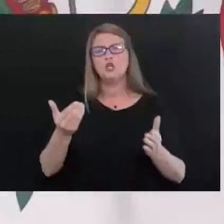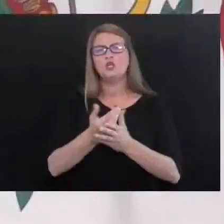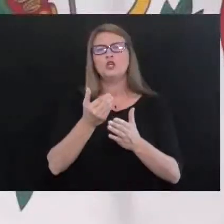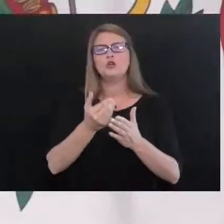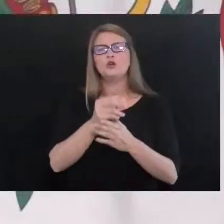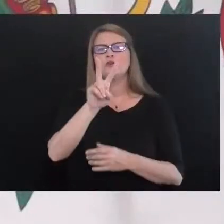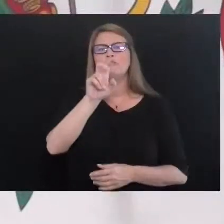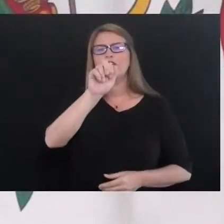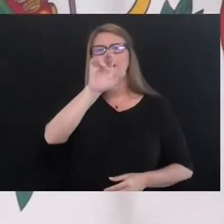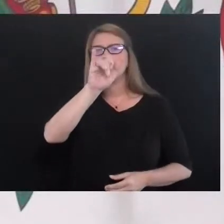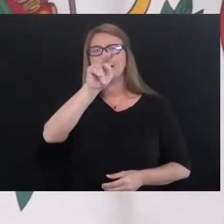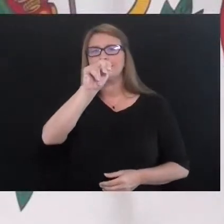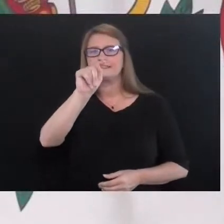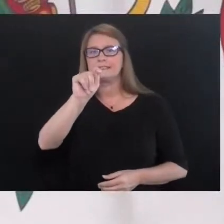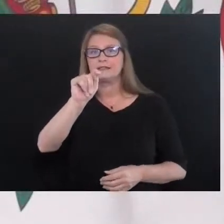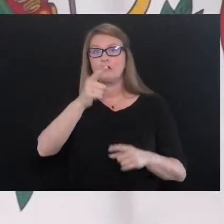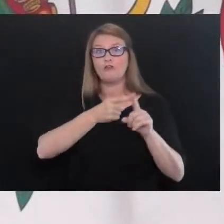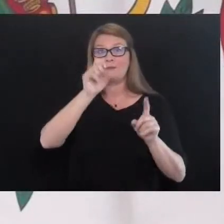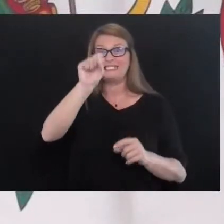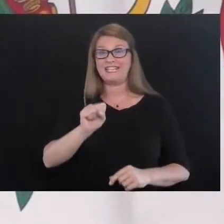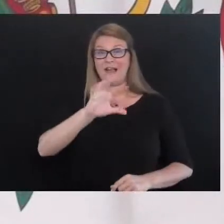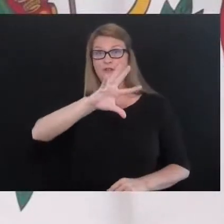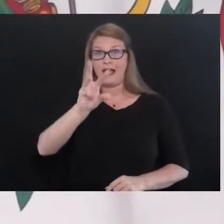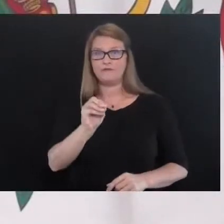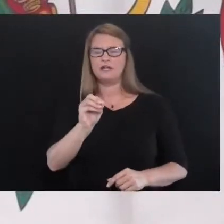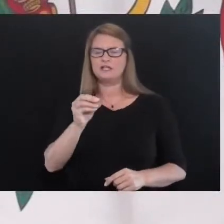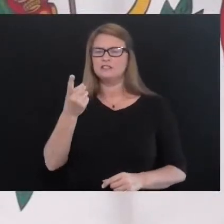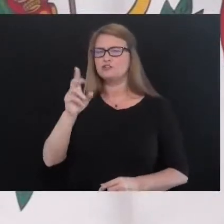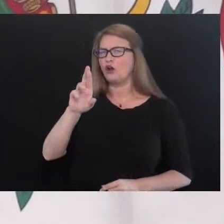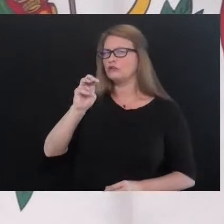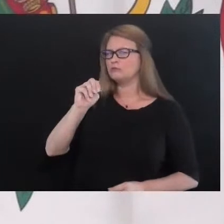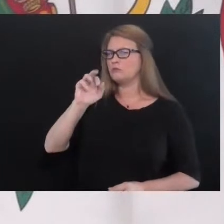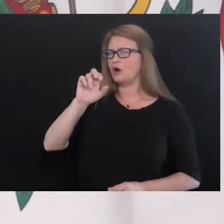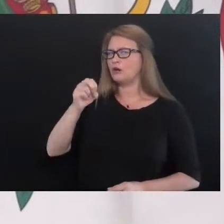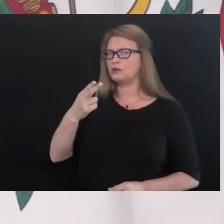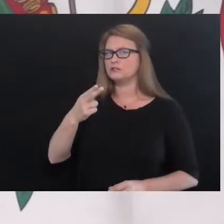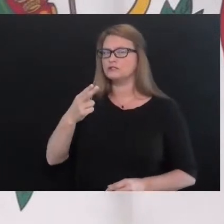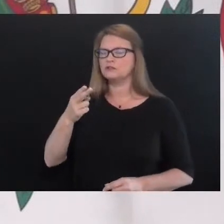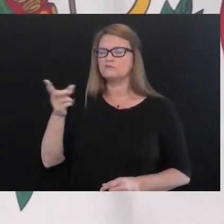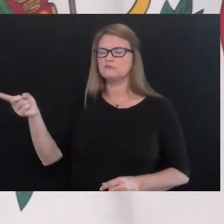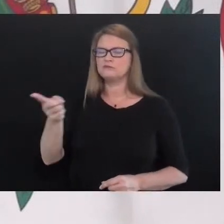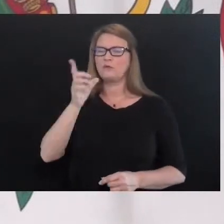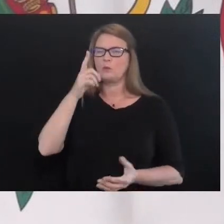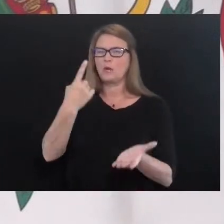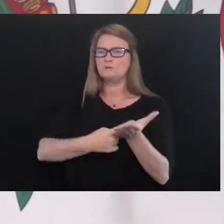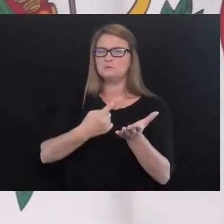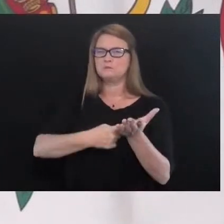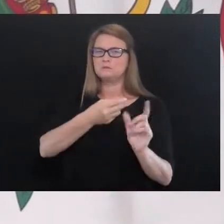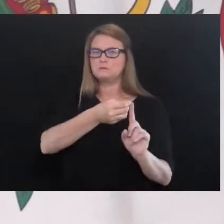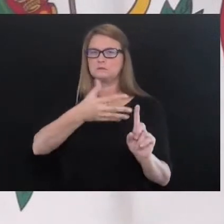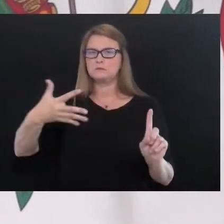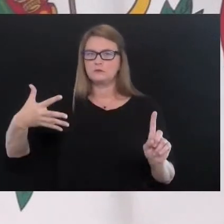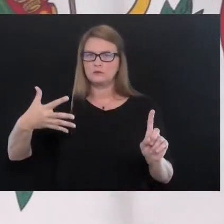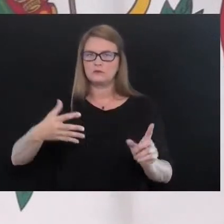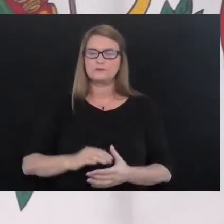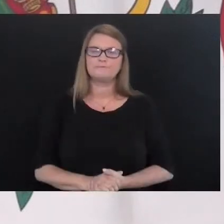South Africa, you know, Dr. Marsh or the medical folks are going to talk to you about that.